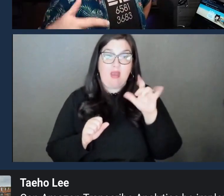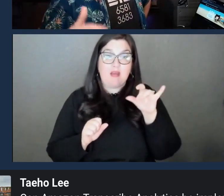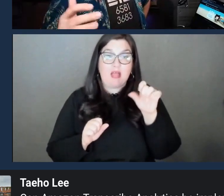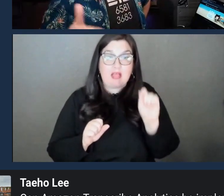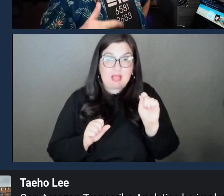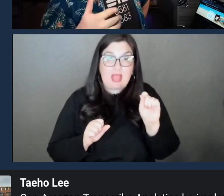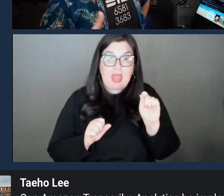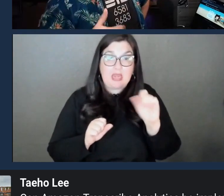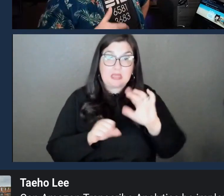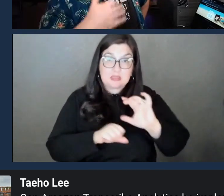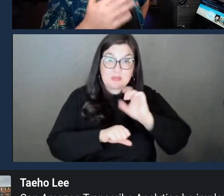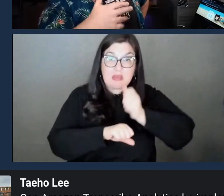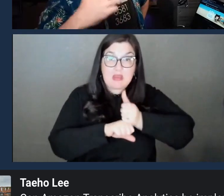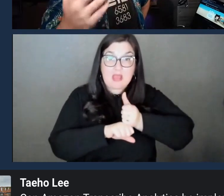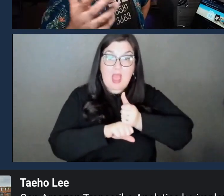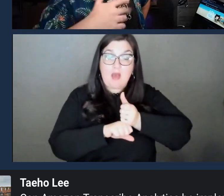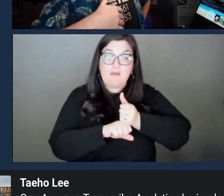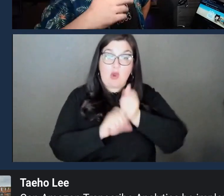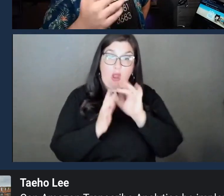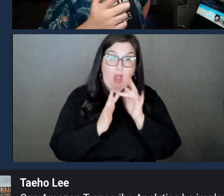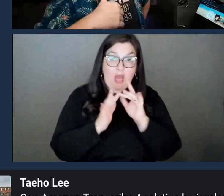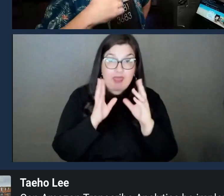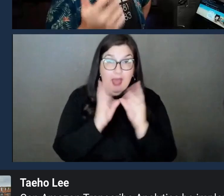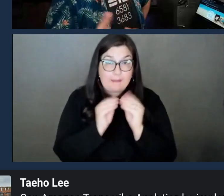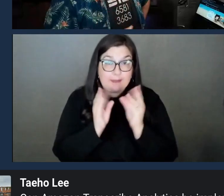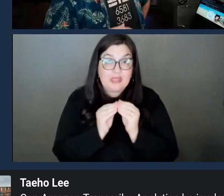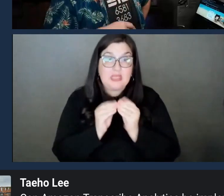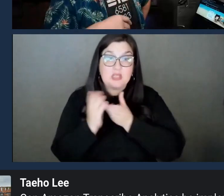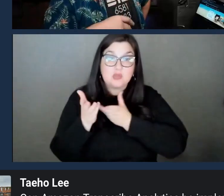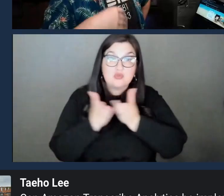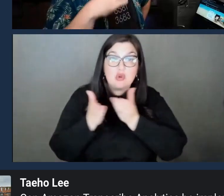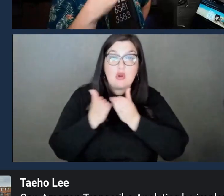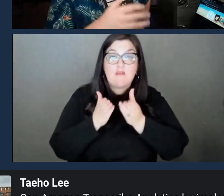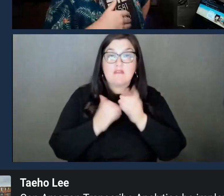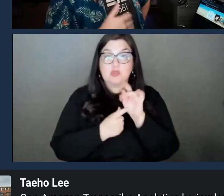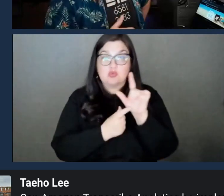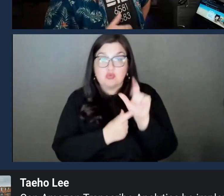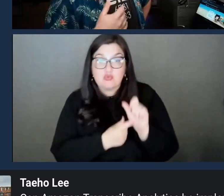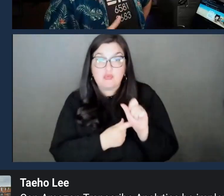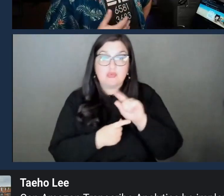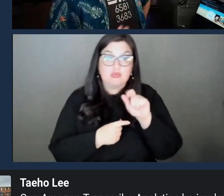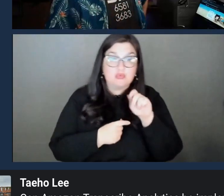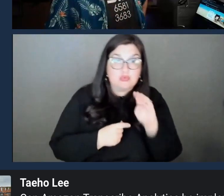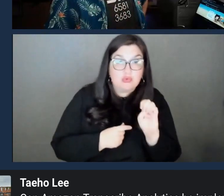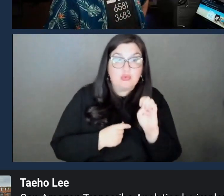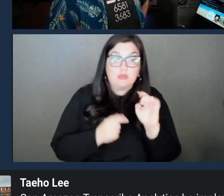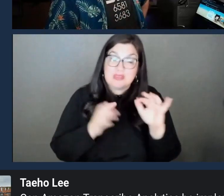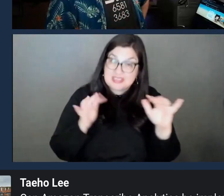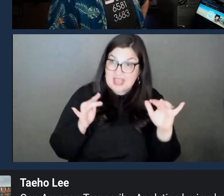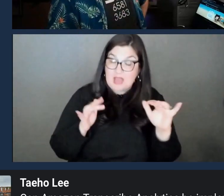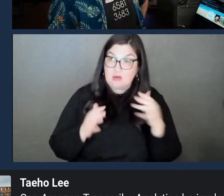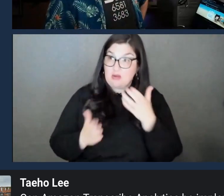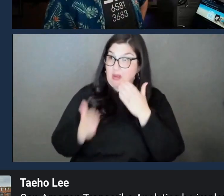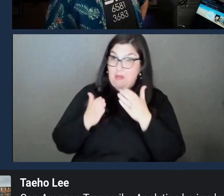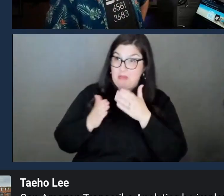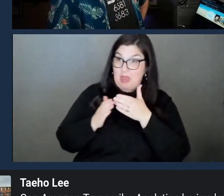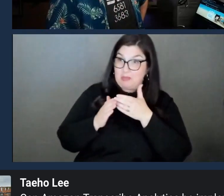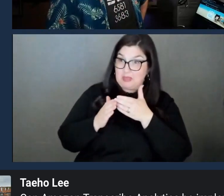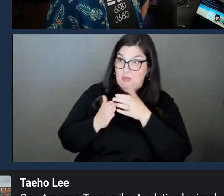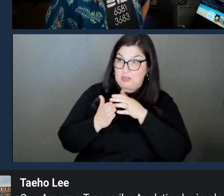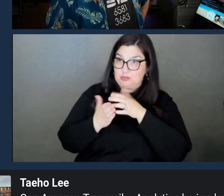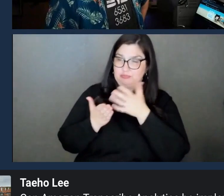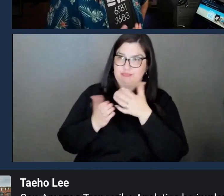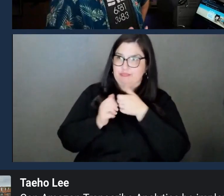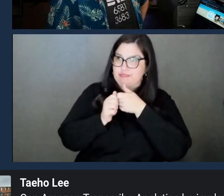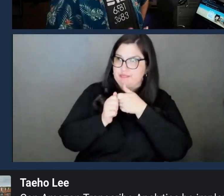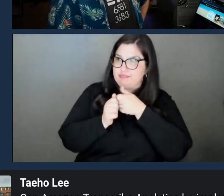all can get colorful and all that stuff. Maybe we want to make sure that those discussions are. Maybe you want to track sentiment in your company or something. I don't